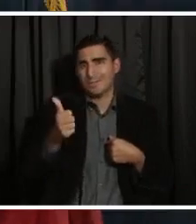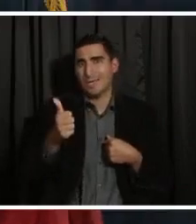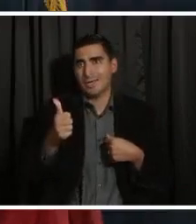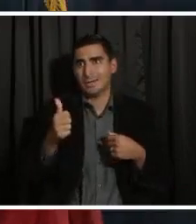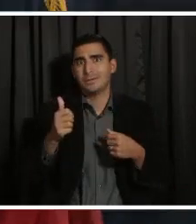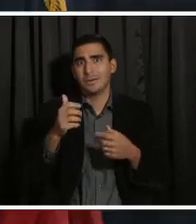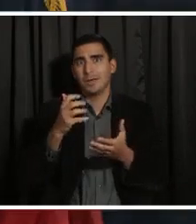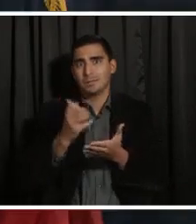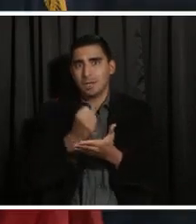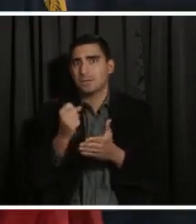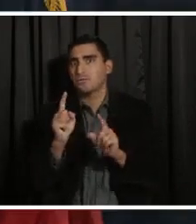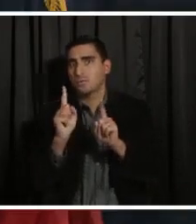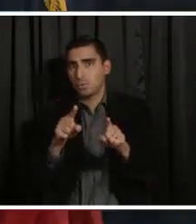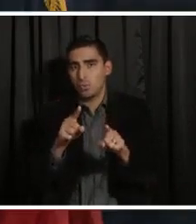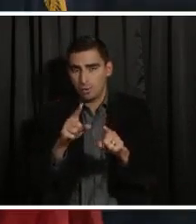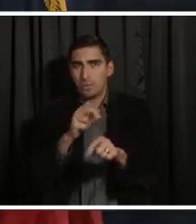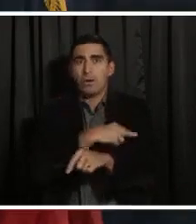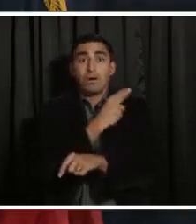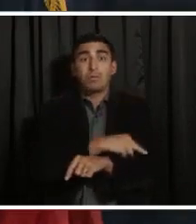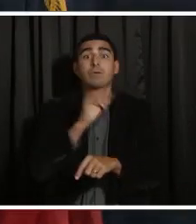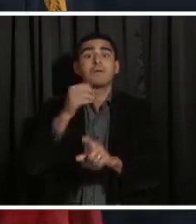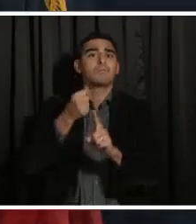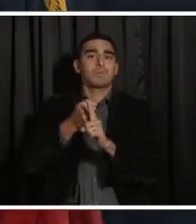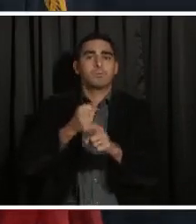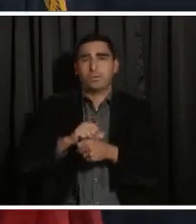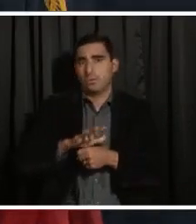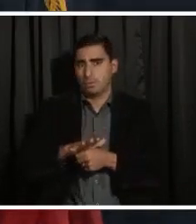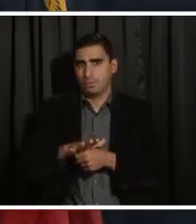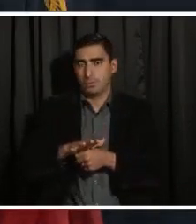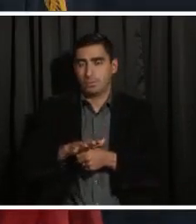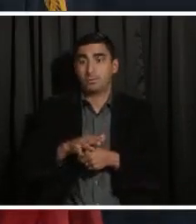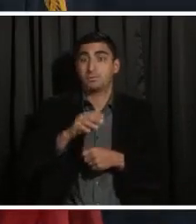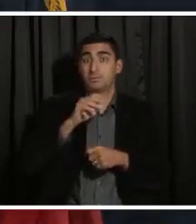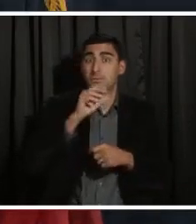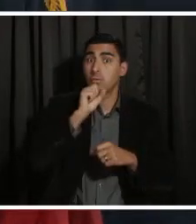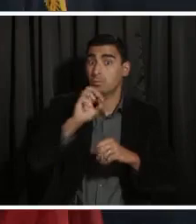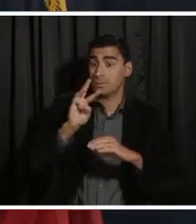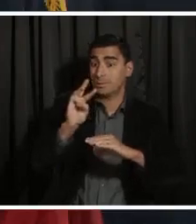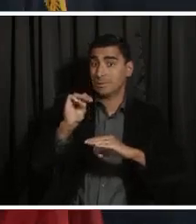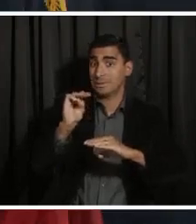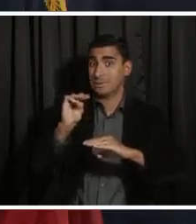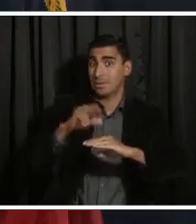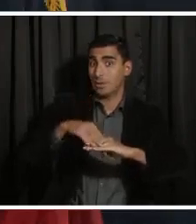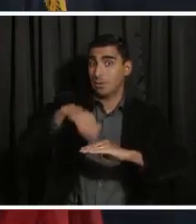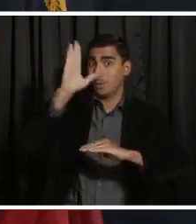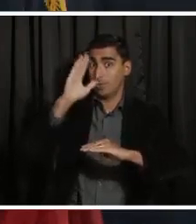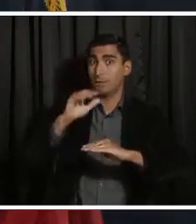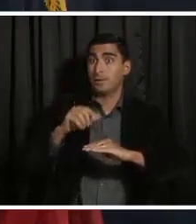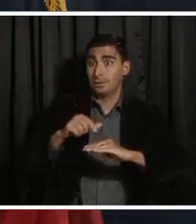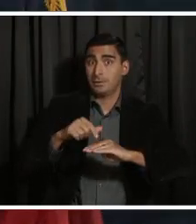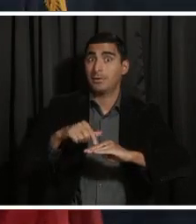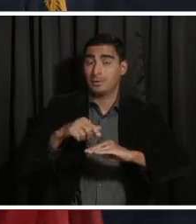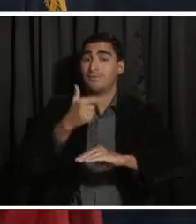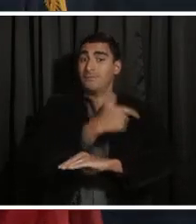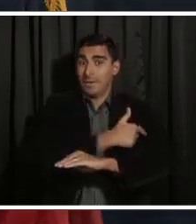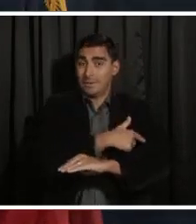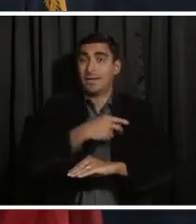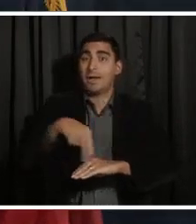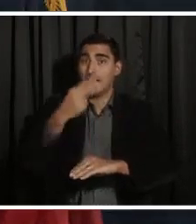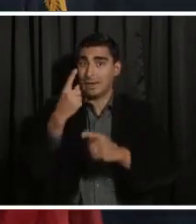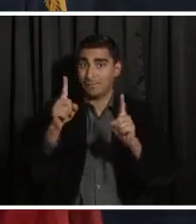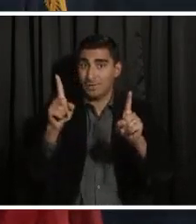you're unvaccinated and contract COVID. Now, for people in their 60s, 70s, 80s, the vaccine is highly effective, reduces your